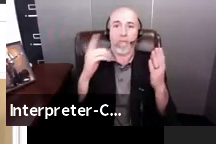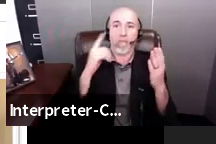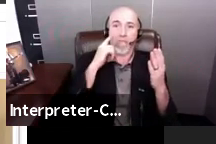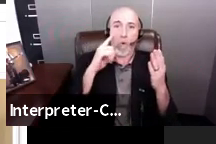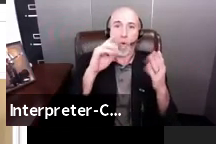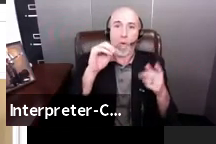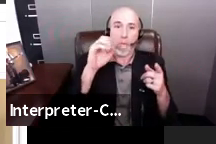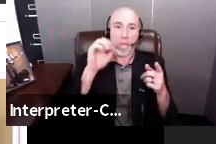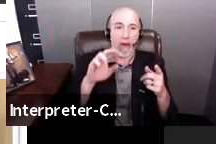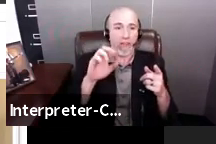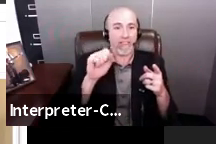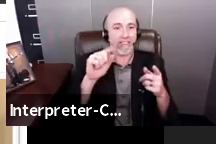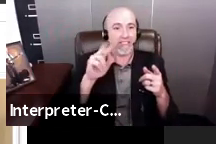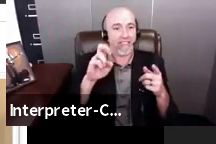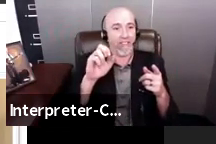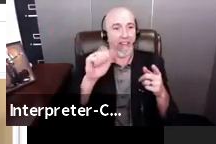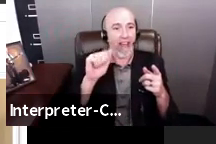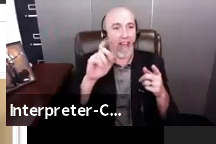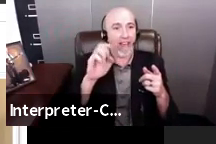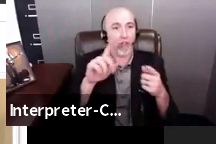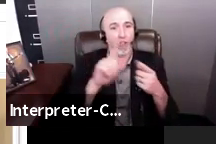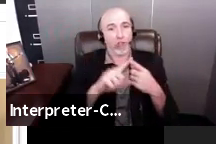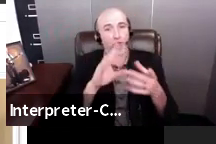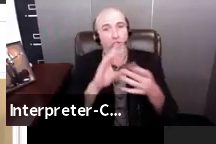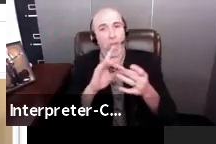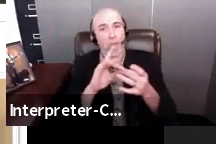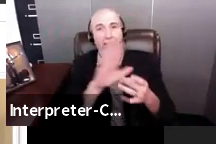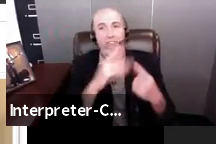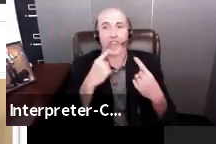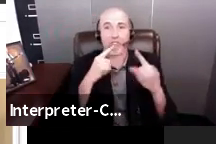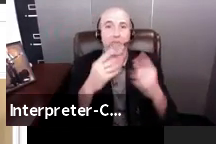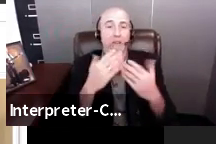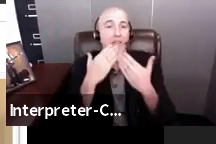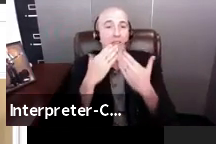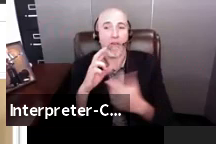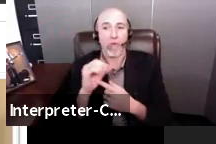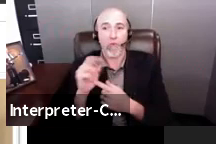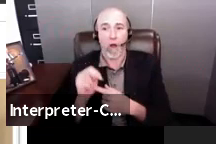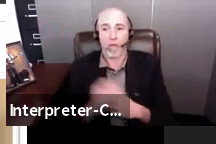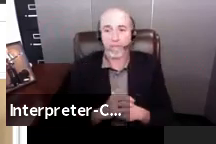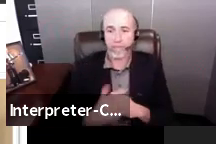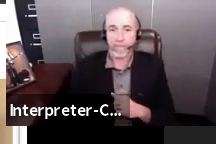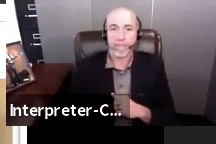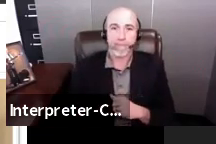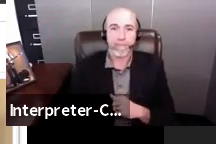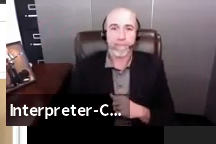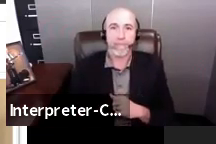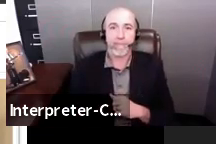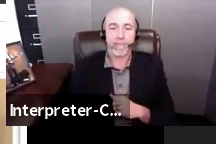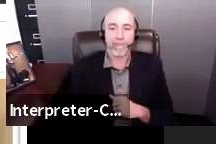Mayor Steve Adler of the city of Austin to talk about those achievements. Thank you, Ron.